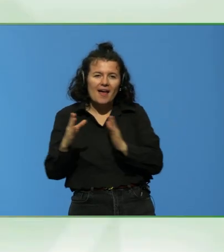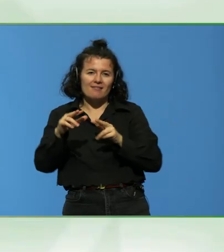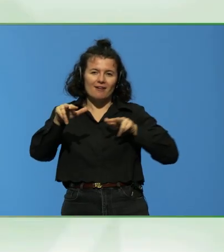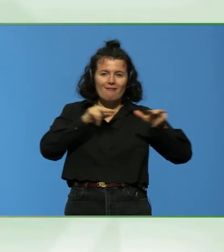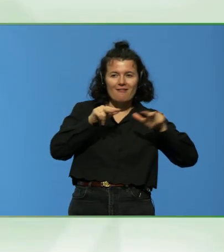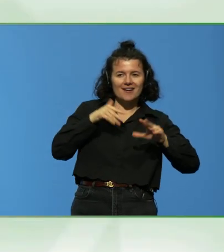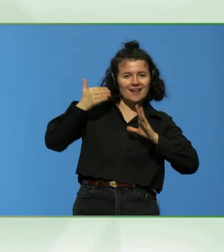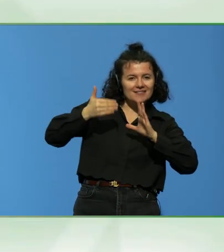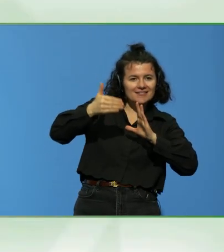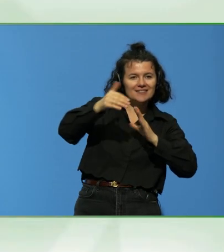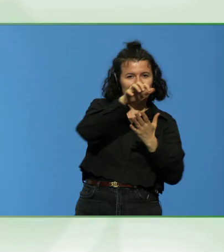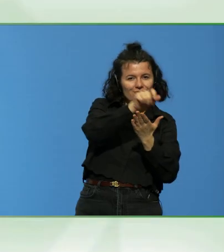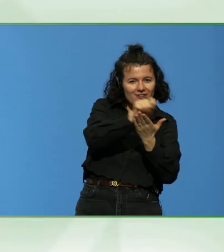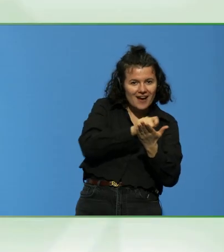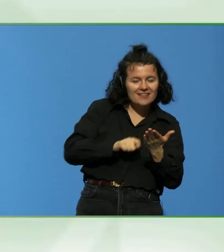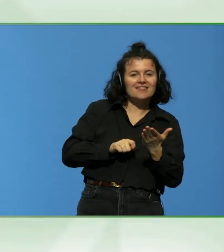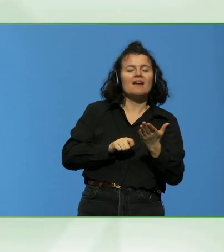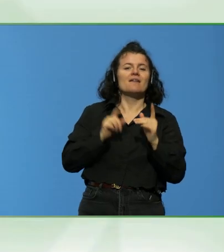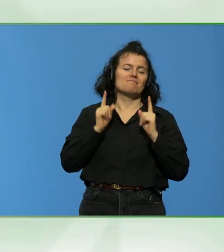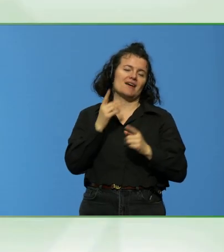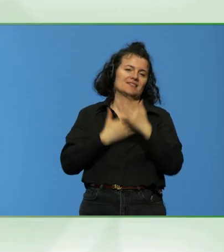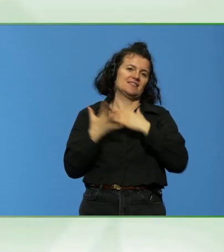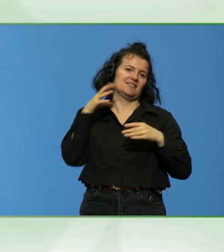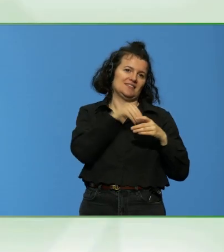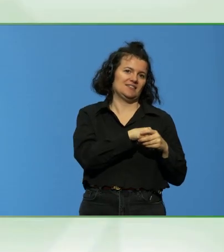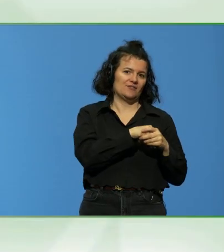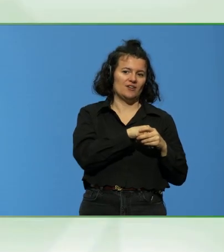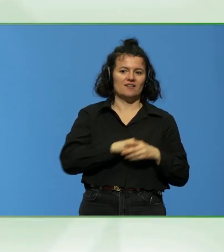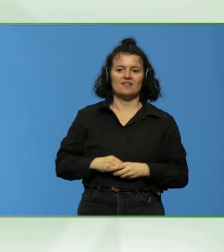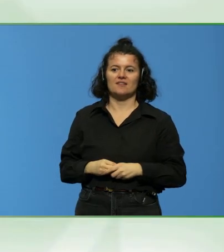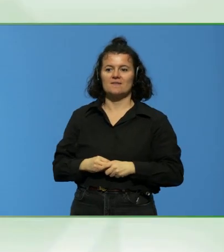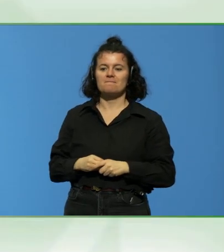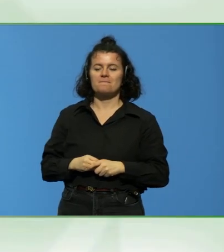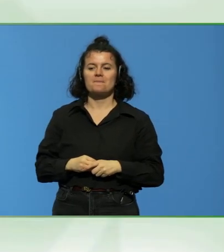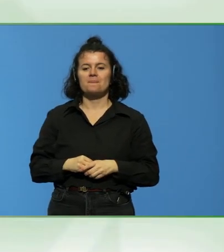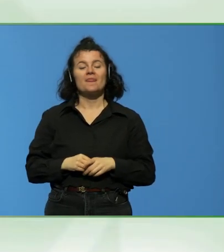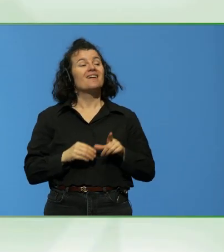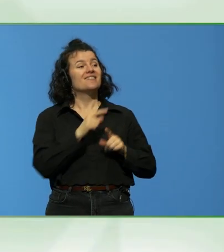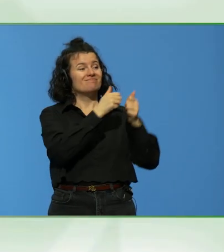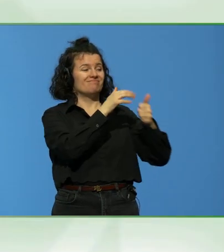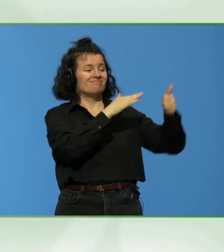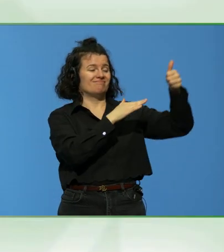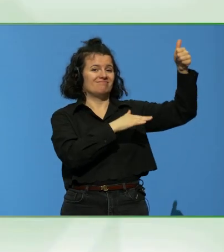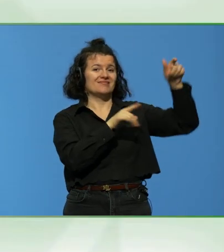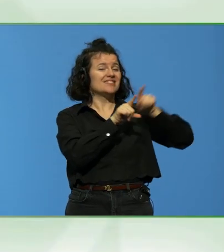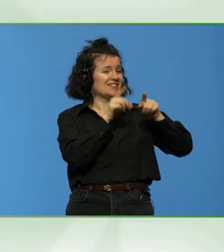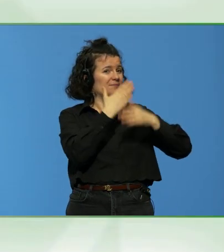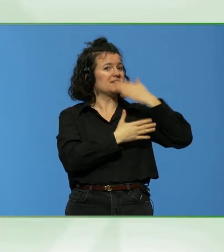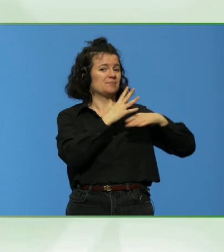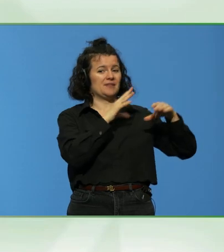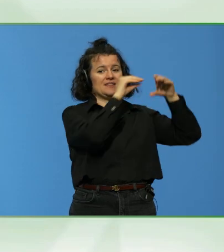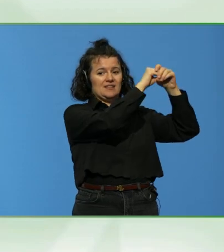I think we need to get decision makers and people that care about viewership and the commercials to